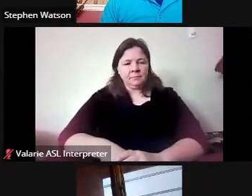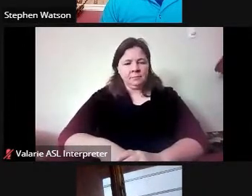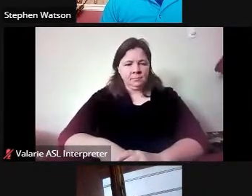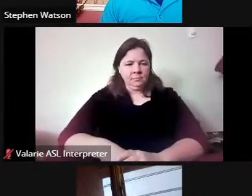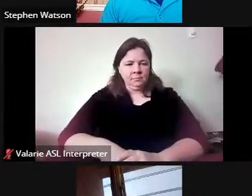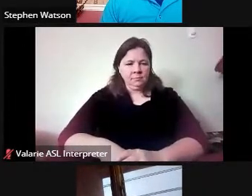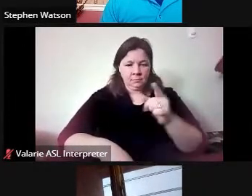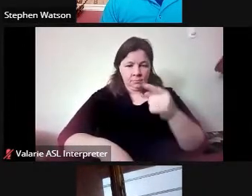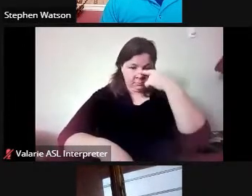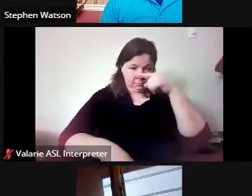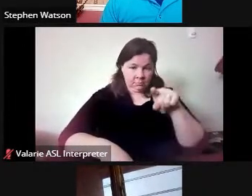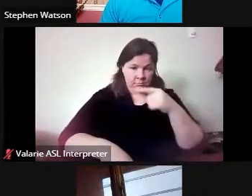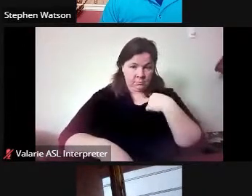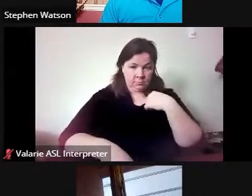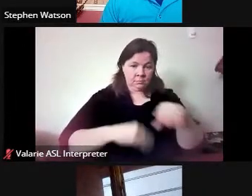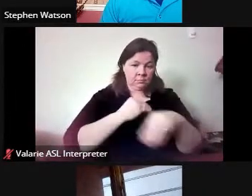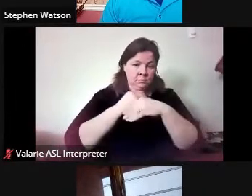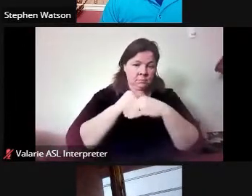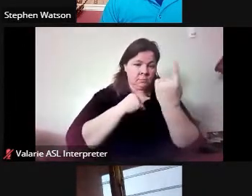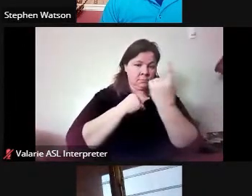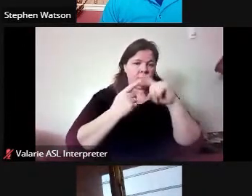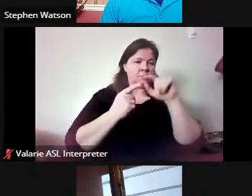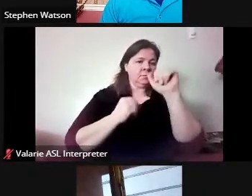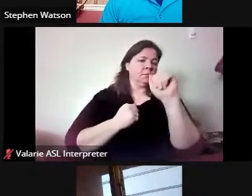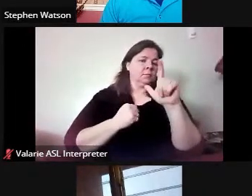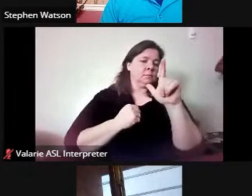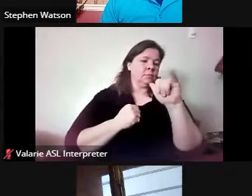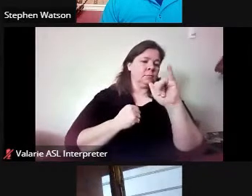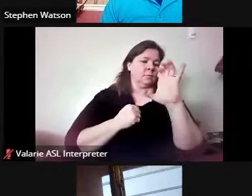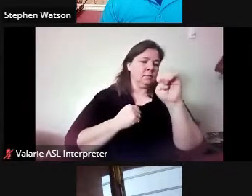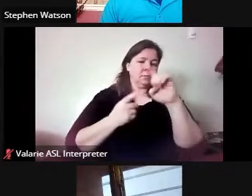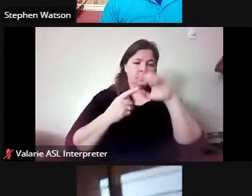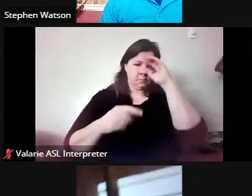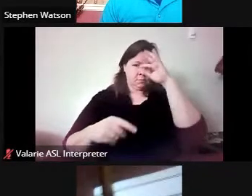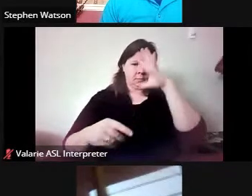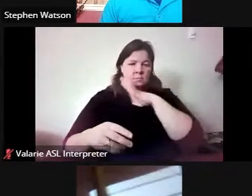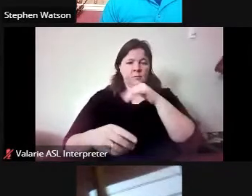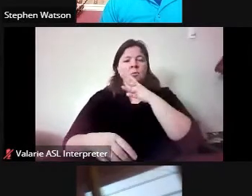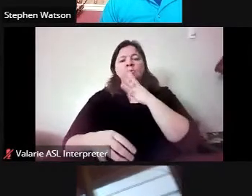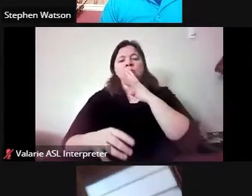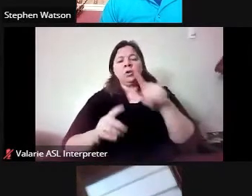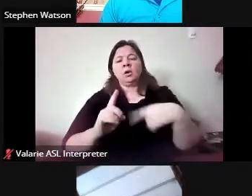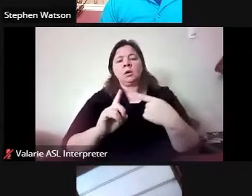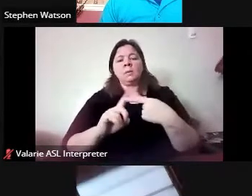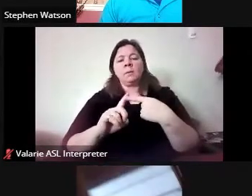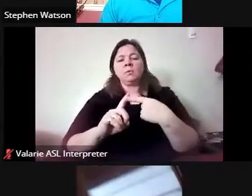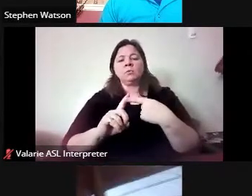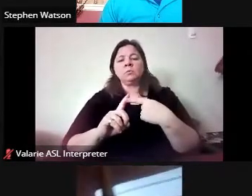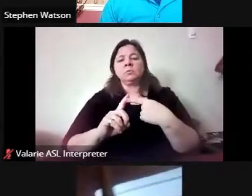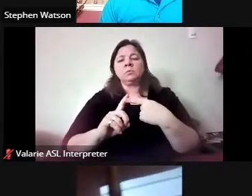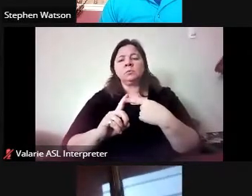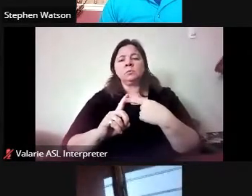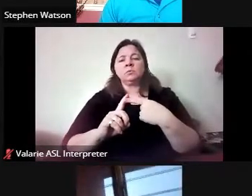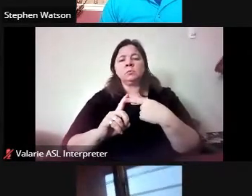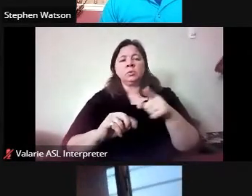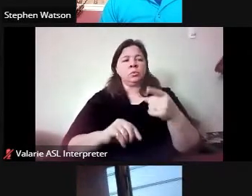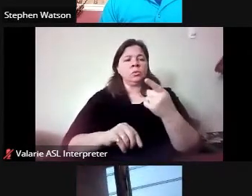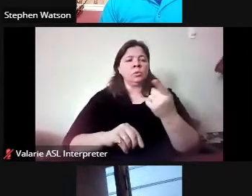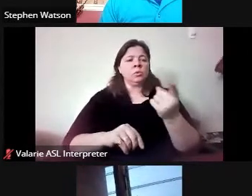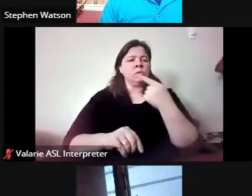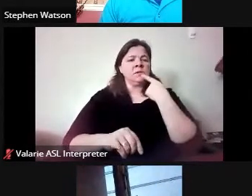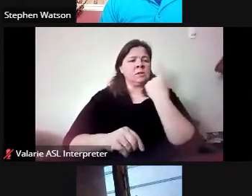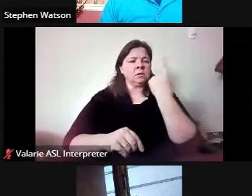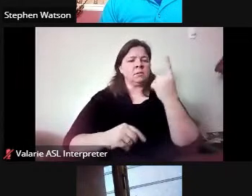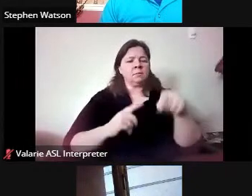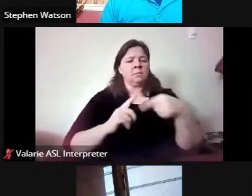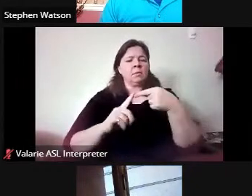Do you mind if I can add something to Alice, to the guy who talked about, I mean, you said something about